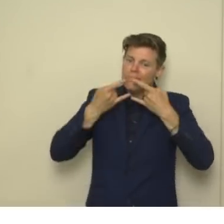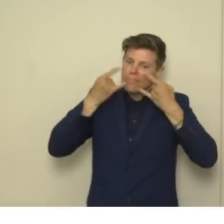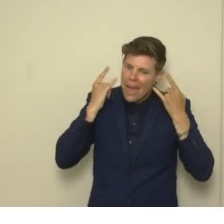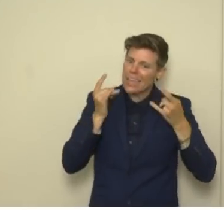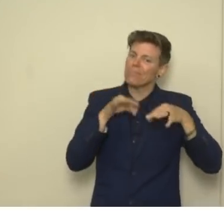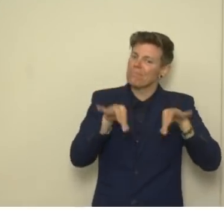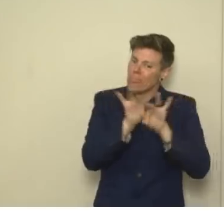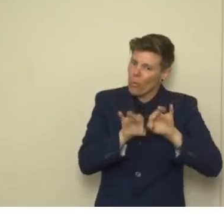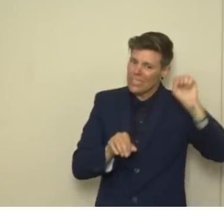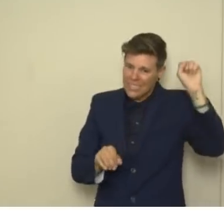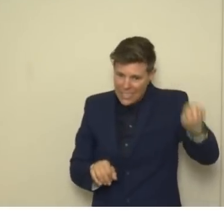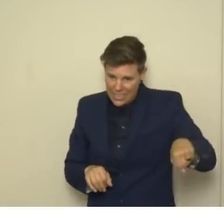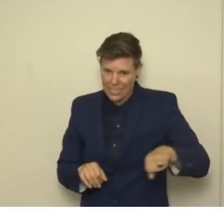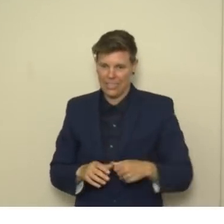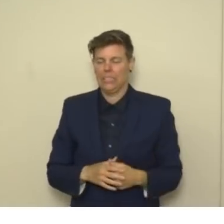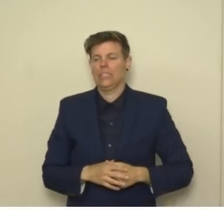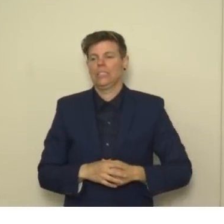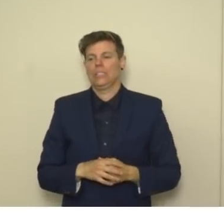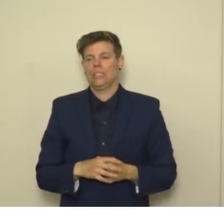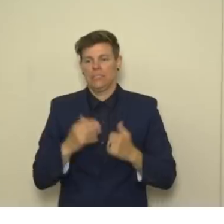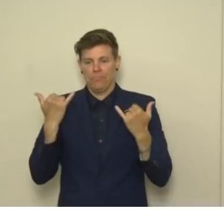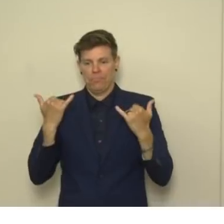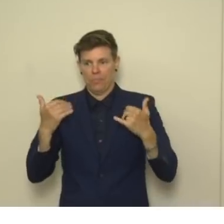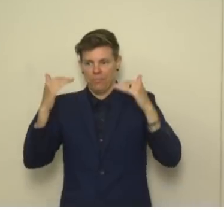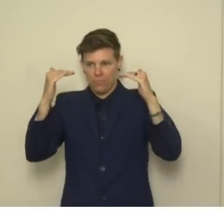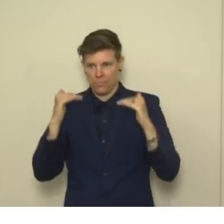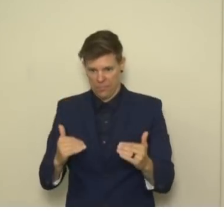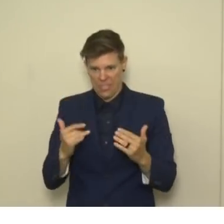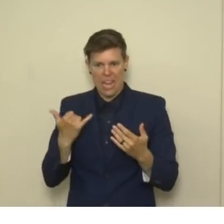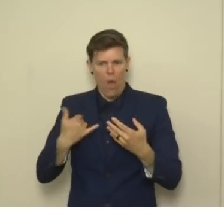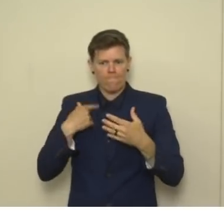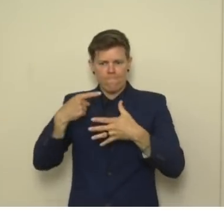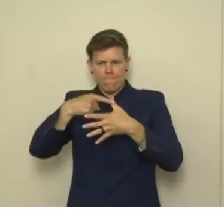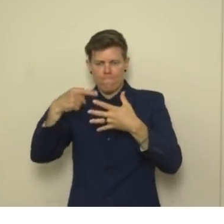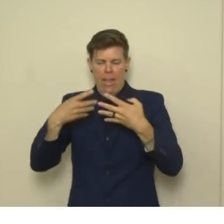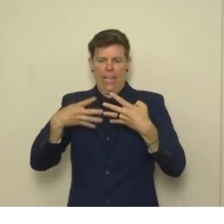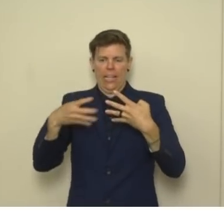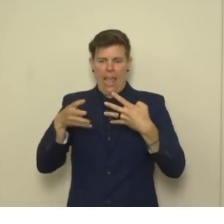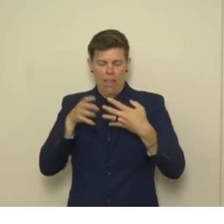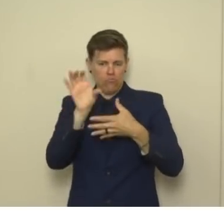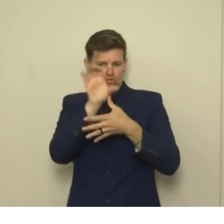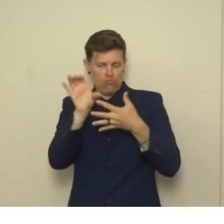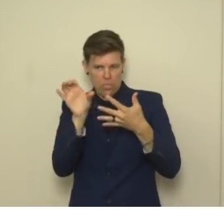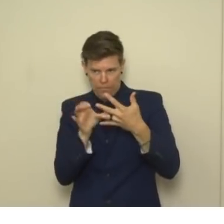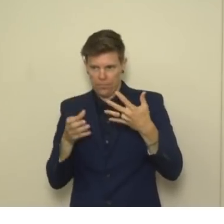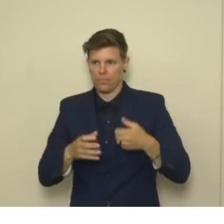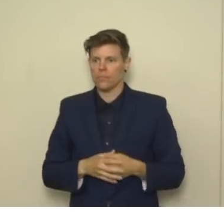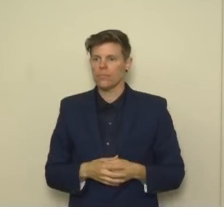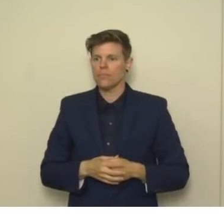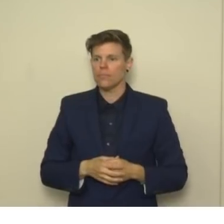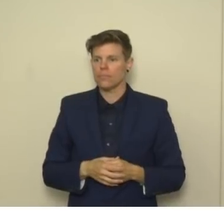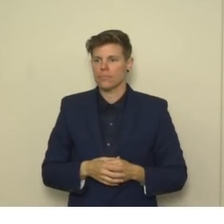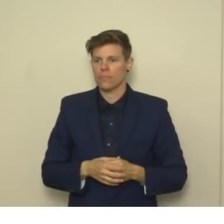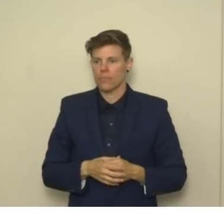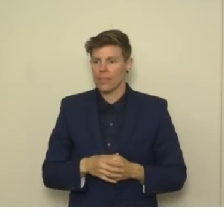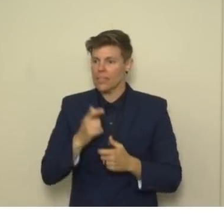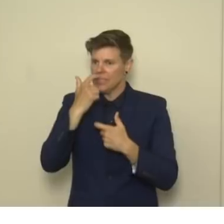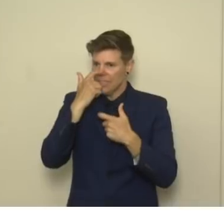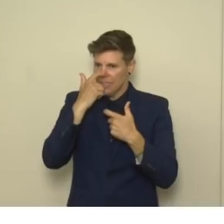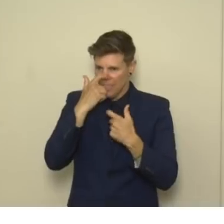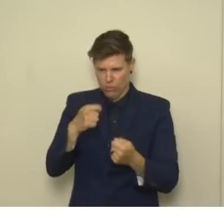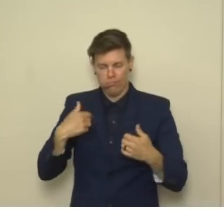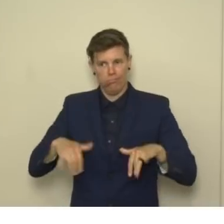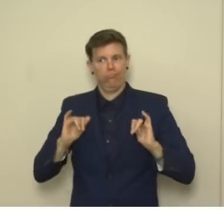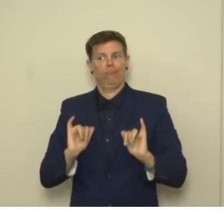gating criteria now, because we're in an interesting situation with the highest number of cases we've ever had, ever in New Mexico in a single